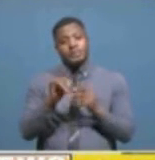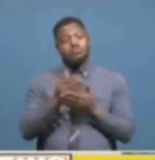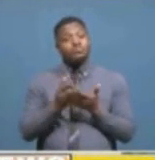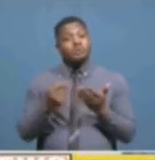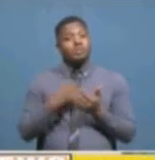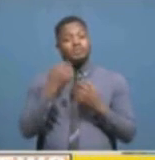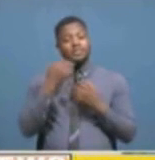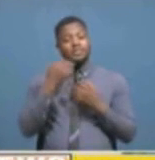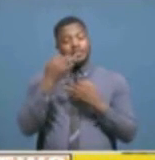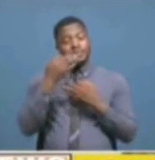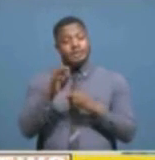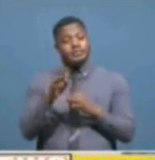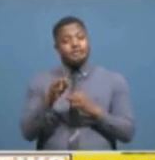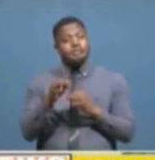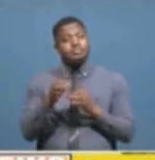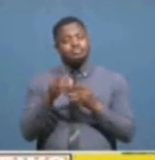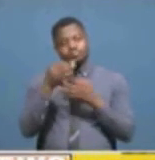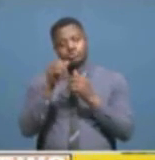have run by,